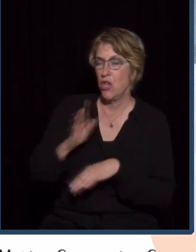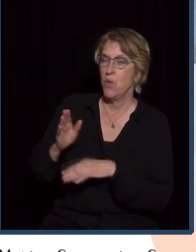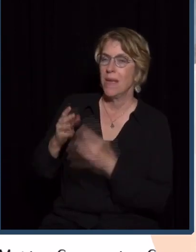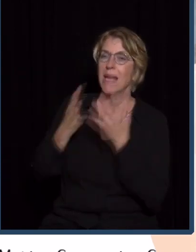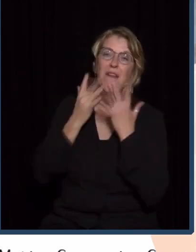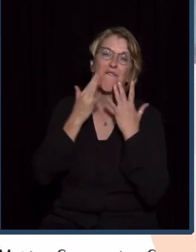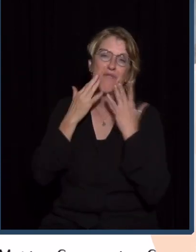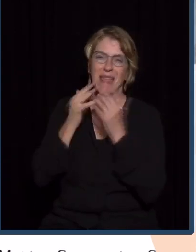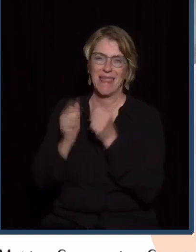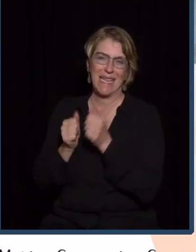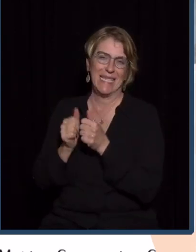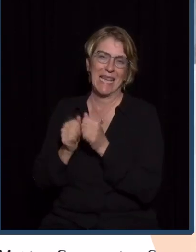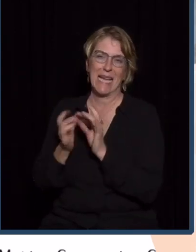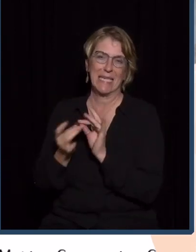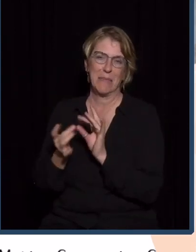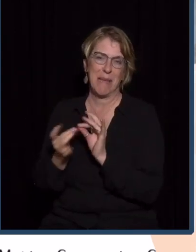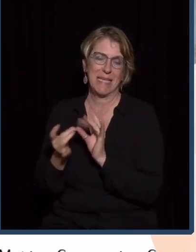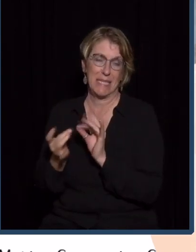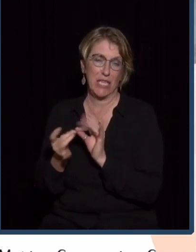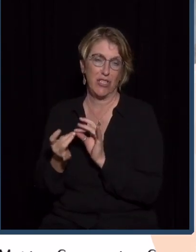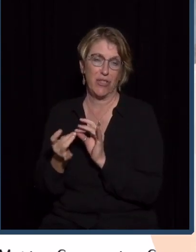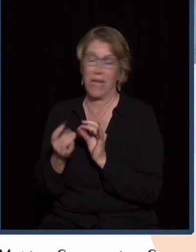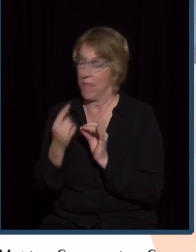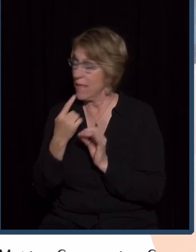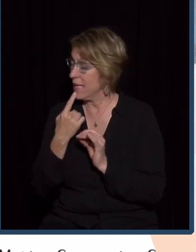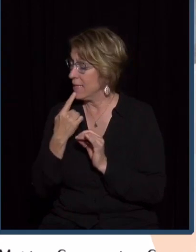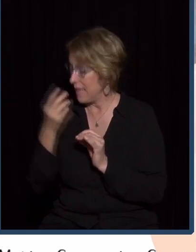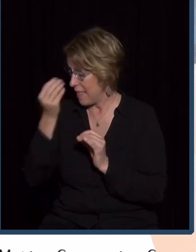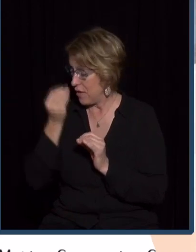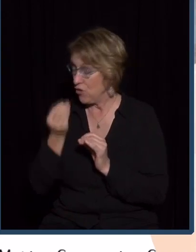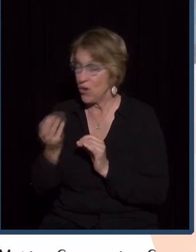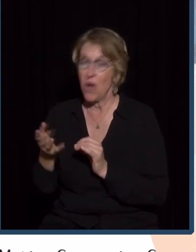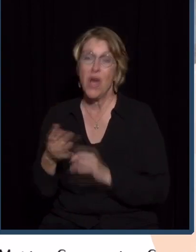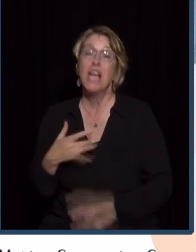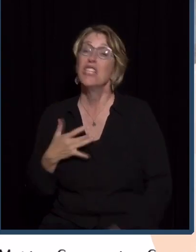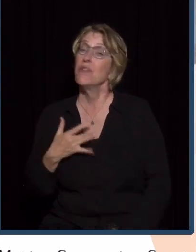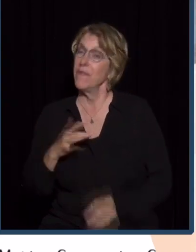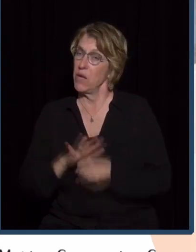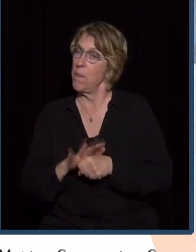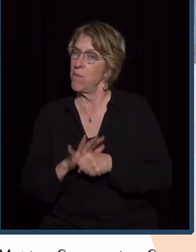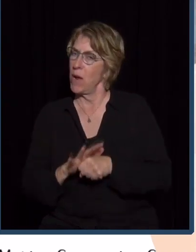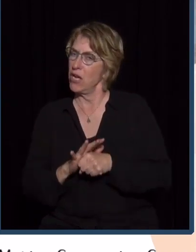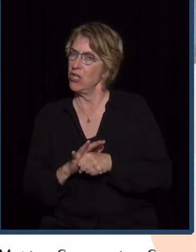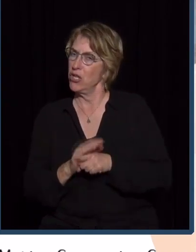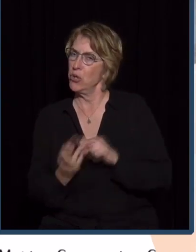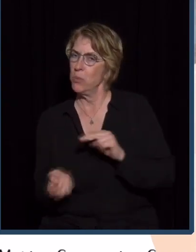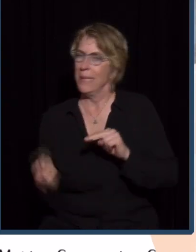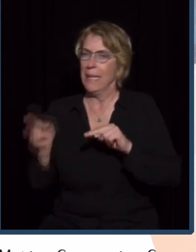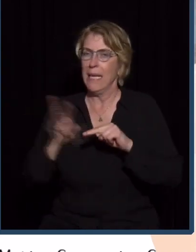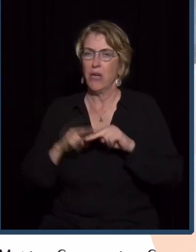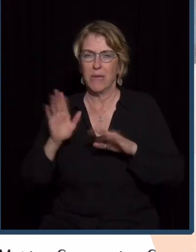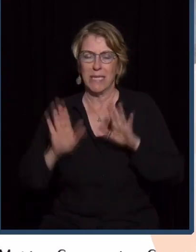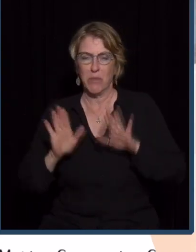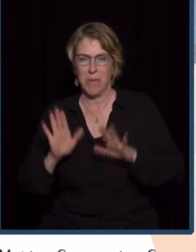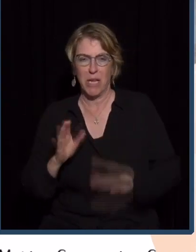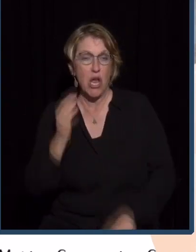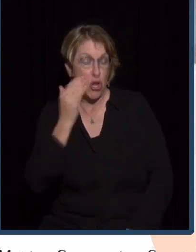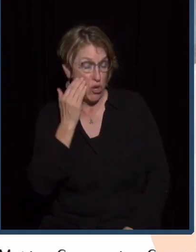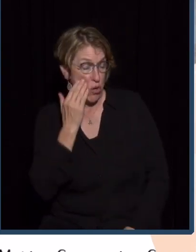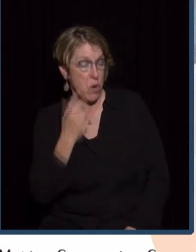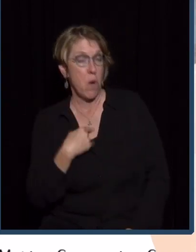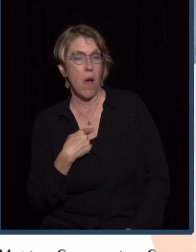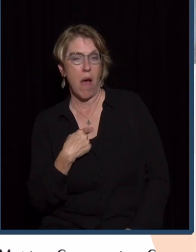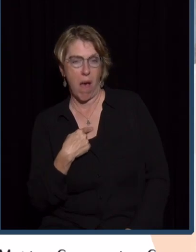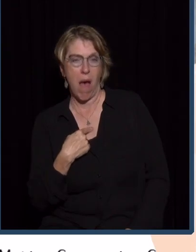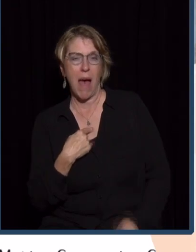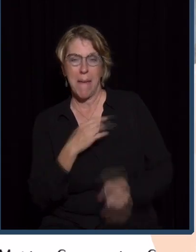message, not a mean one, don't worry. But you should still feel a little pressure to bid, right? And if not, you know I'm giving you that pressure,